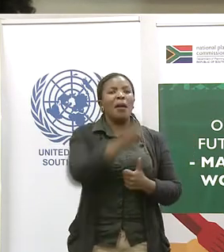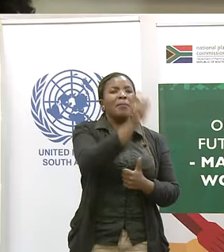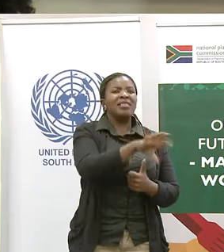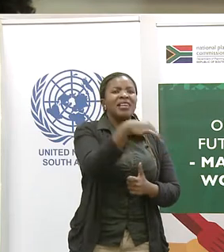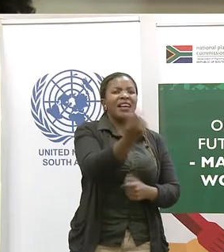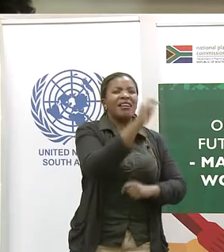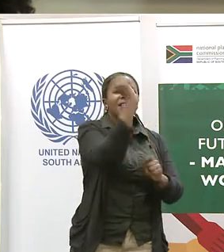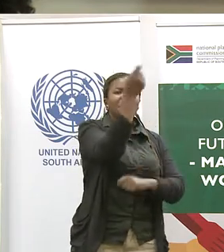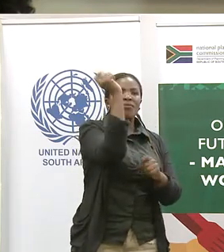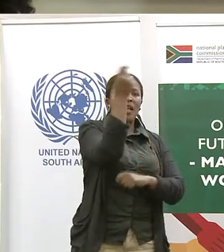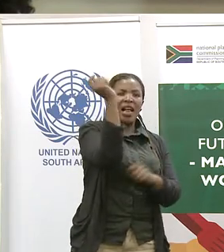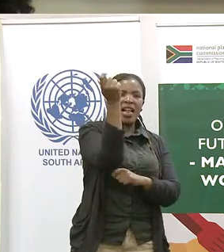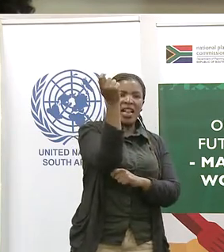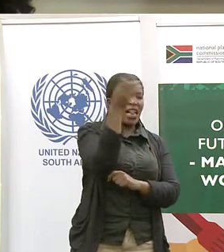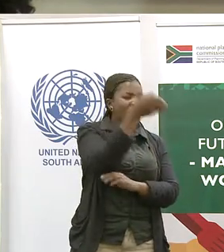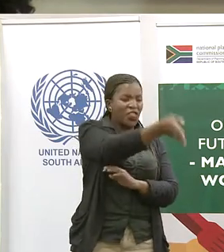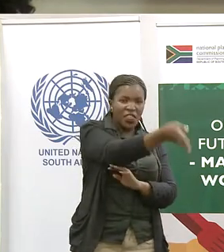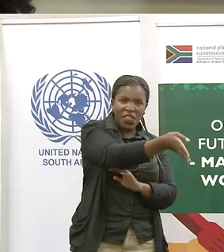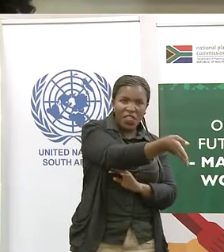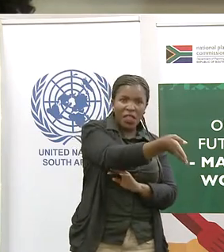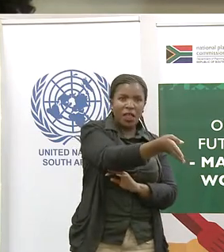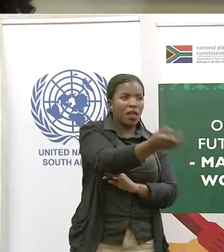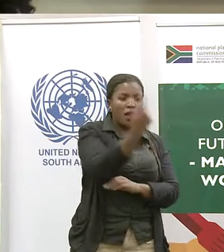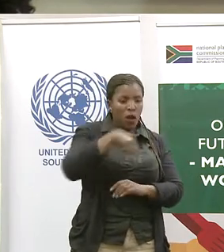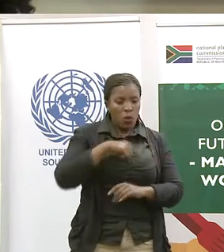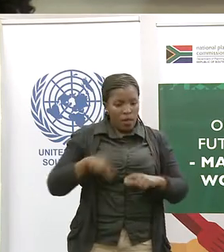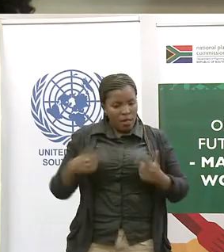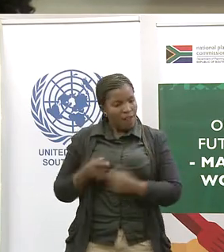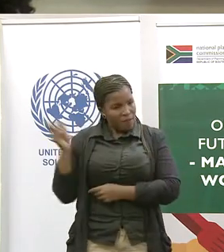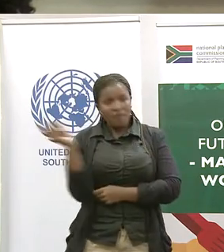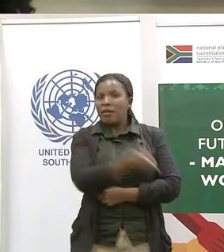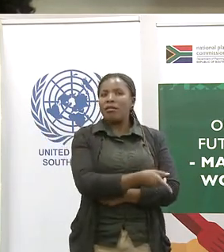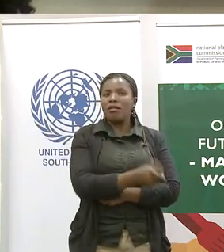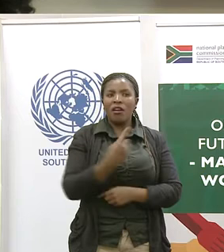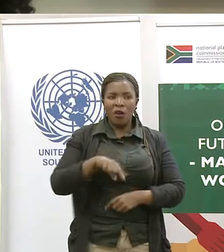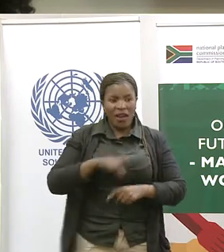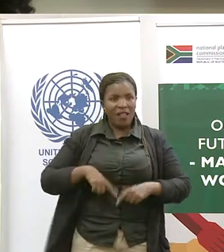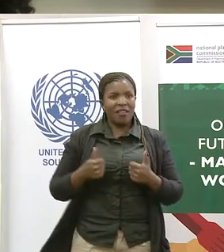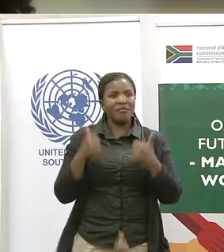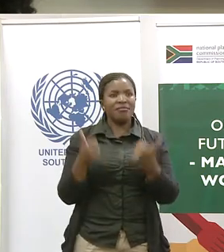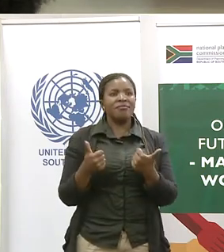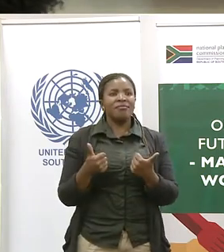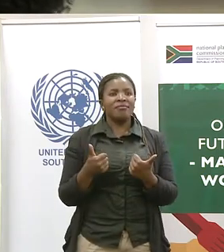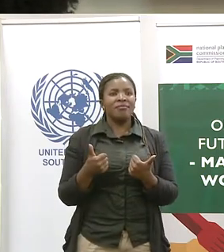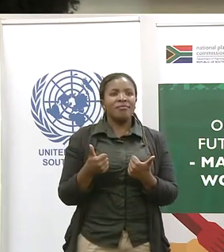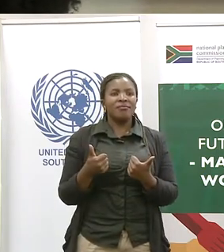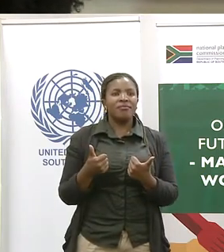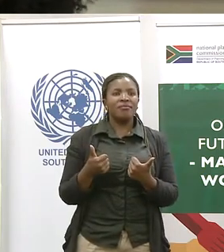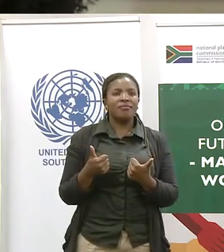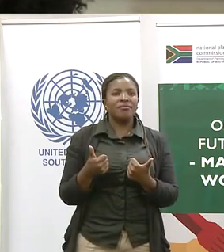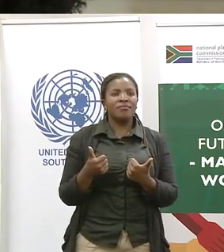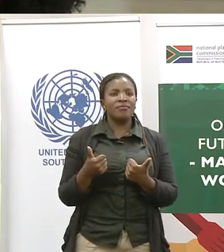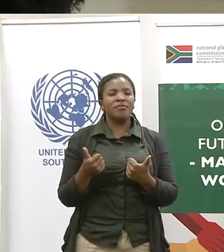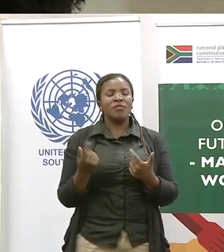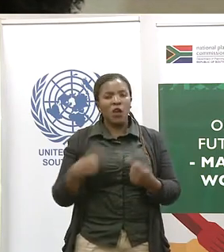suffer. Let us spare a thought for those people. We are a privileged lot. We can afford to sit